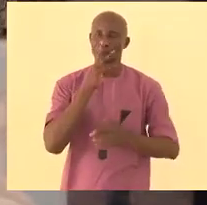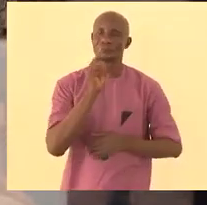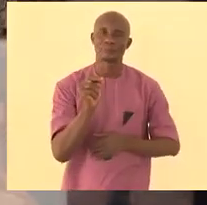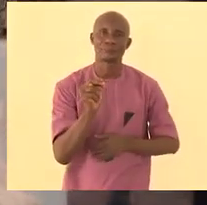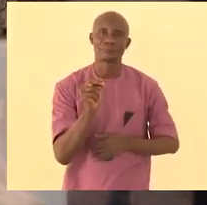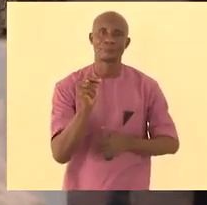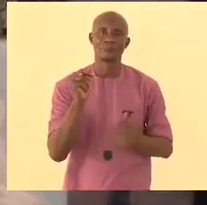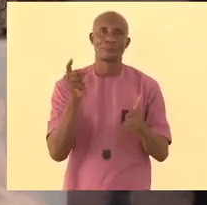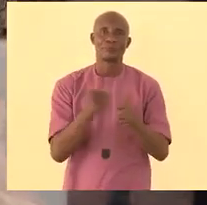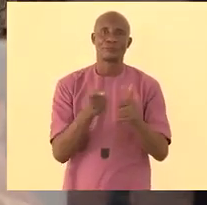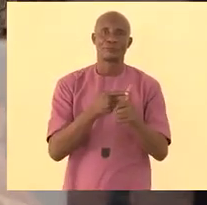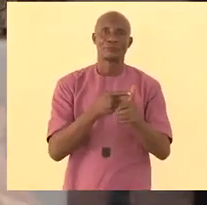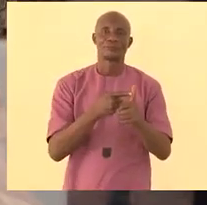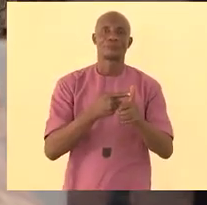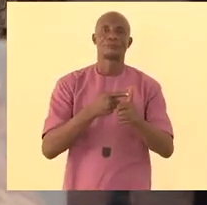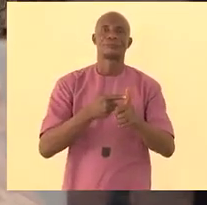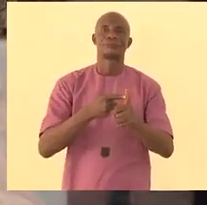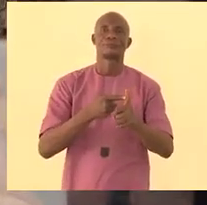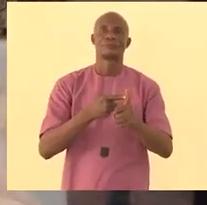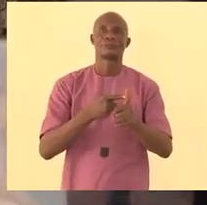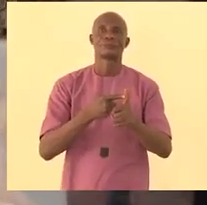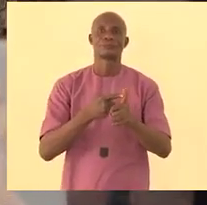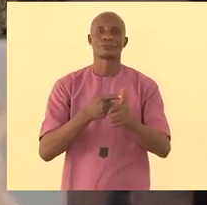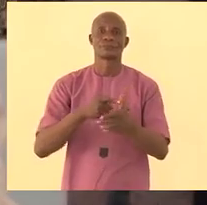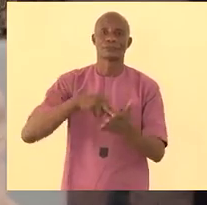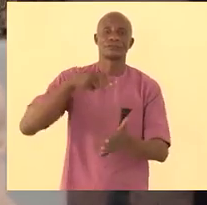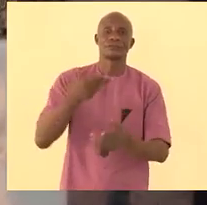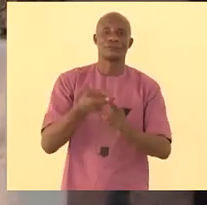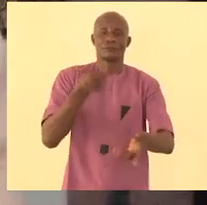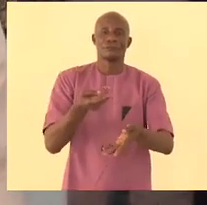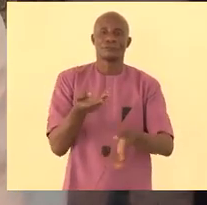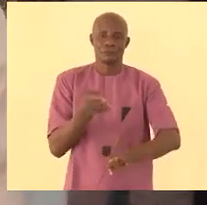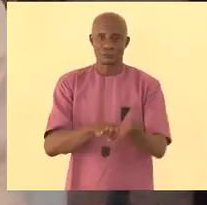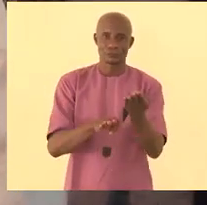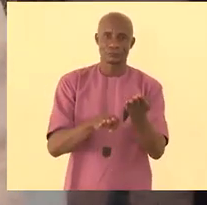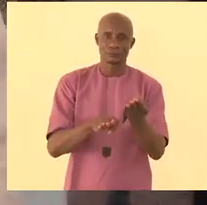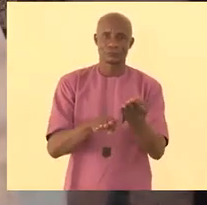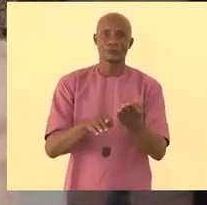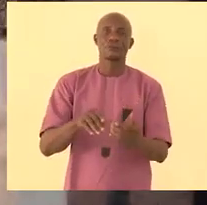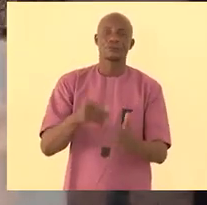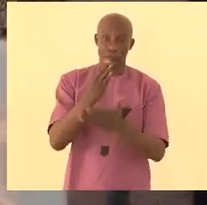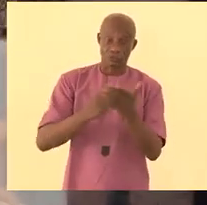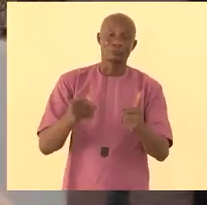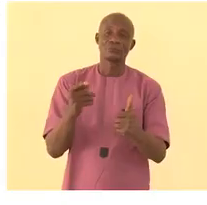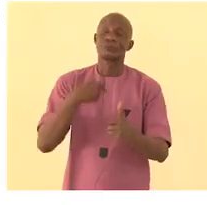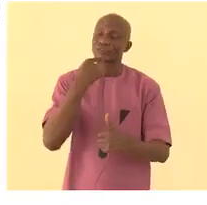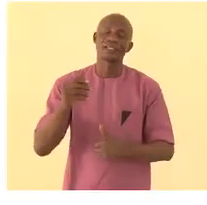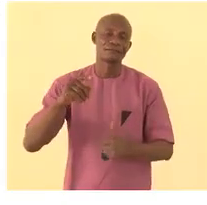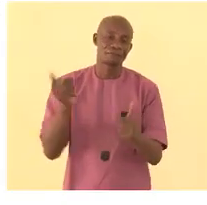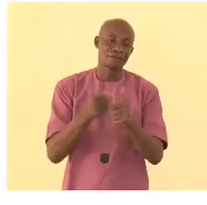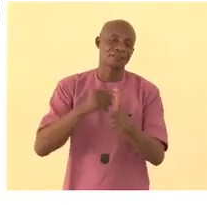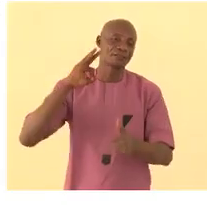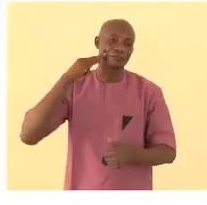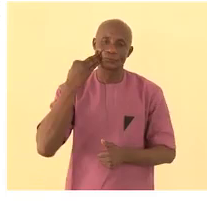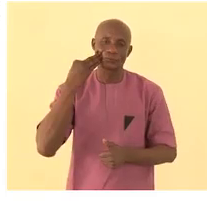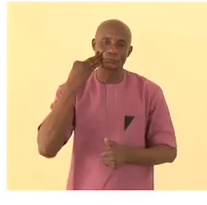Jesus being firstborn from the dead or of the dead. Some would say first fruits of the